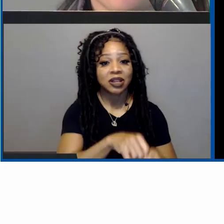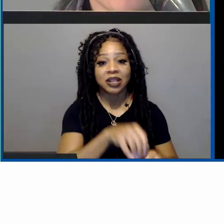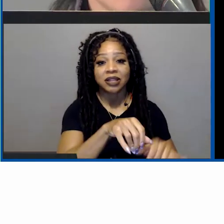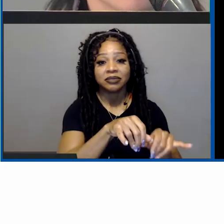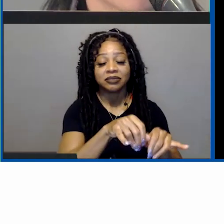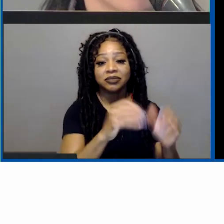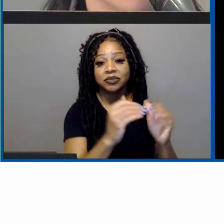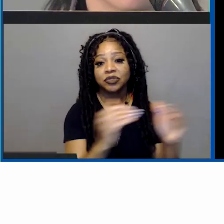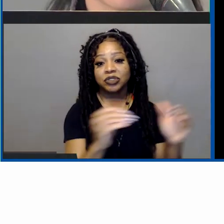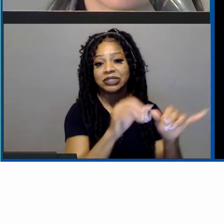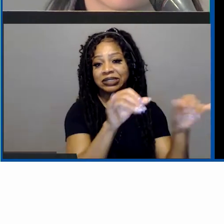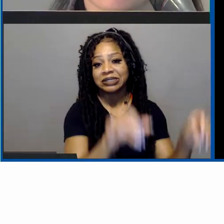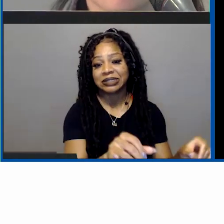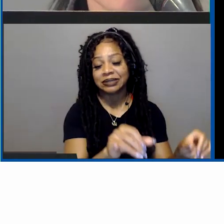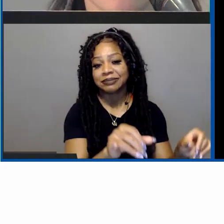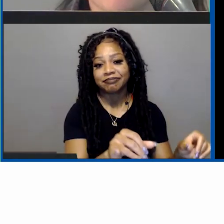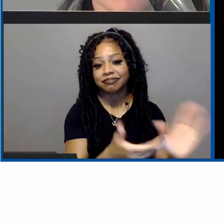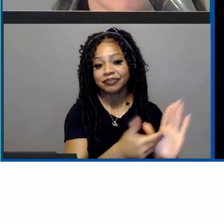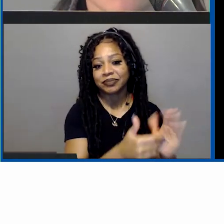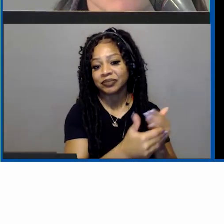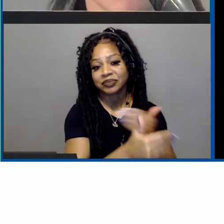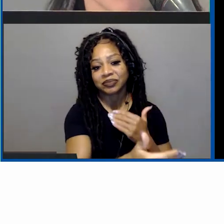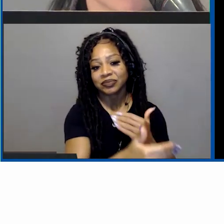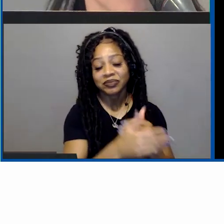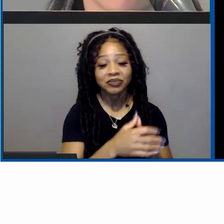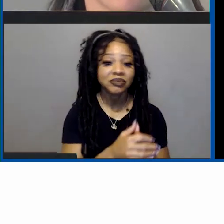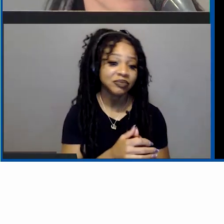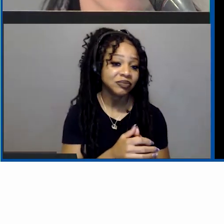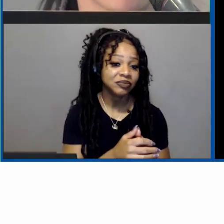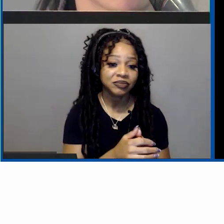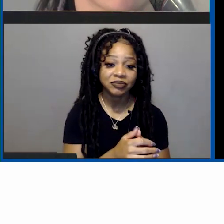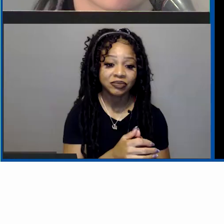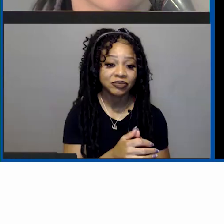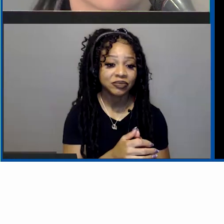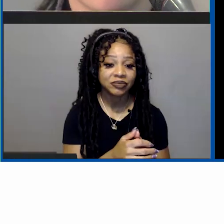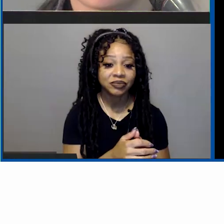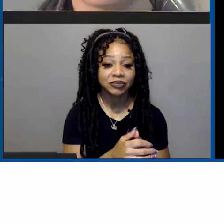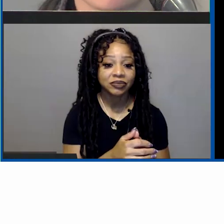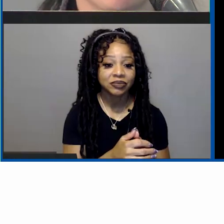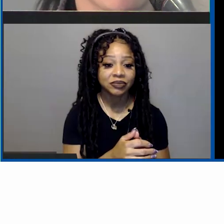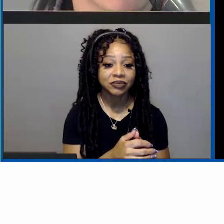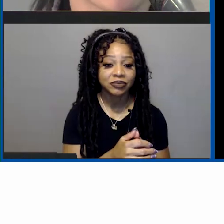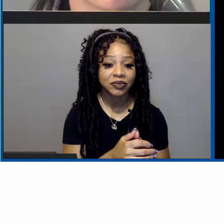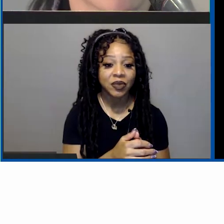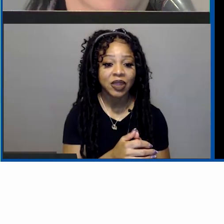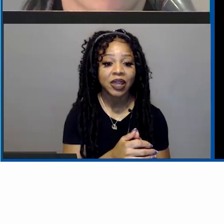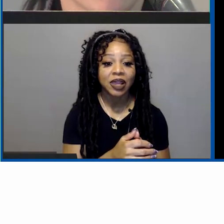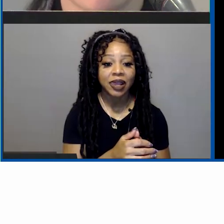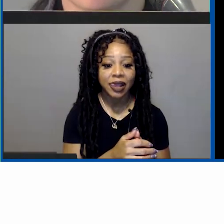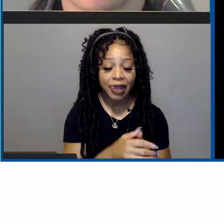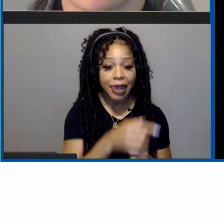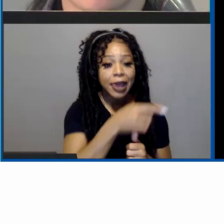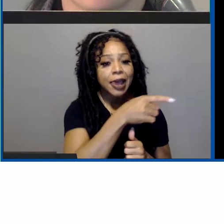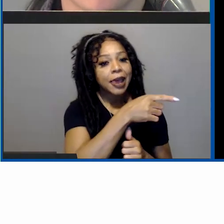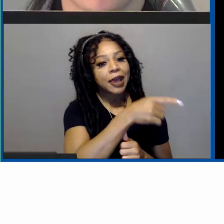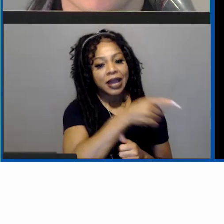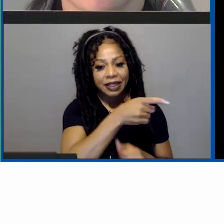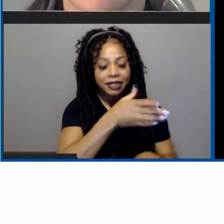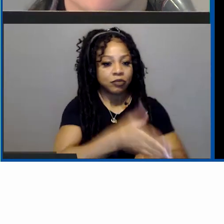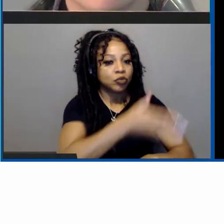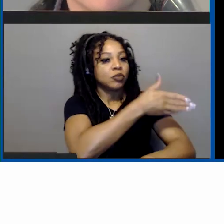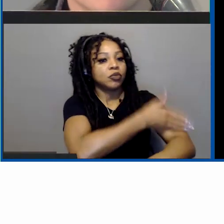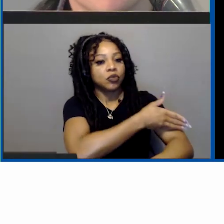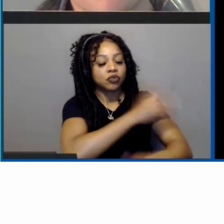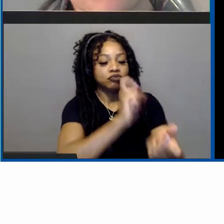again. It's what the statistics all say is like rehabilitation is high with young